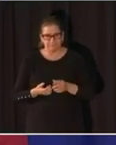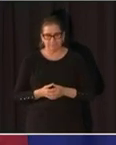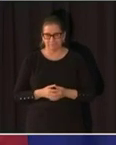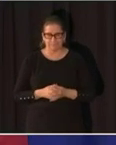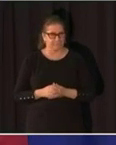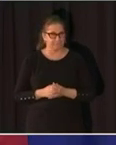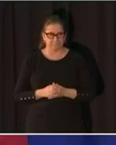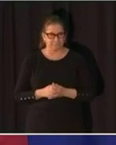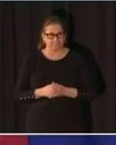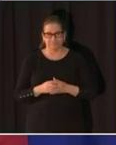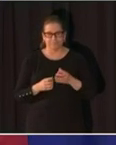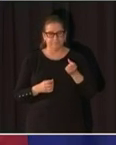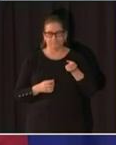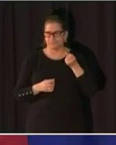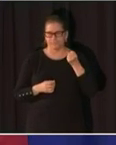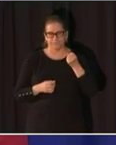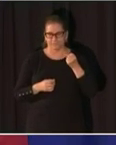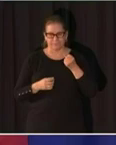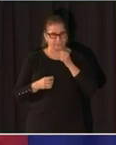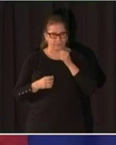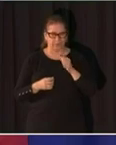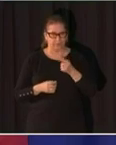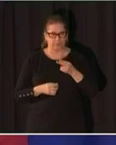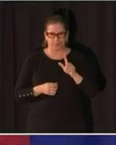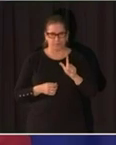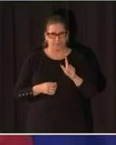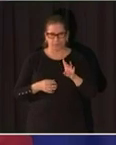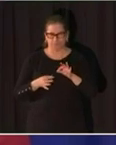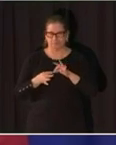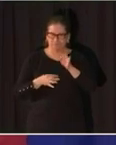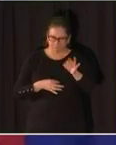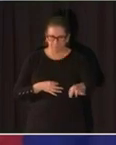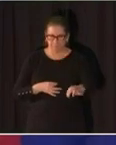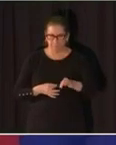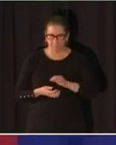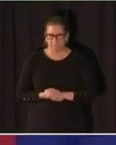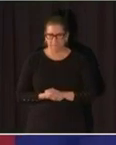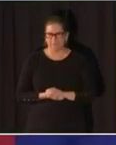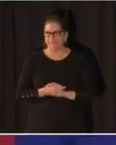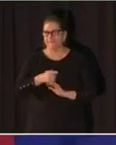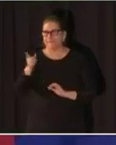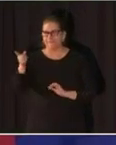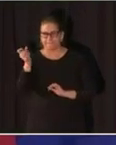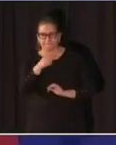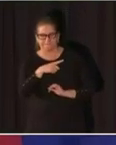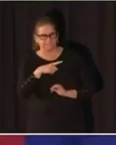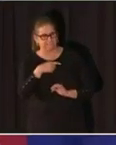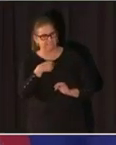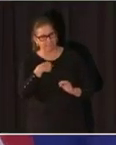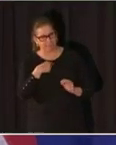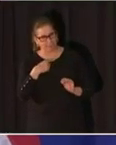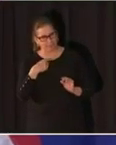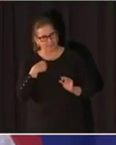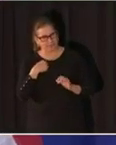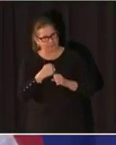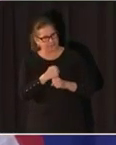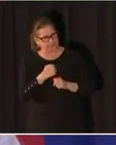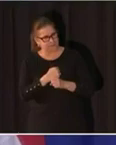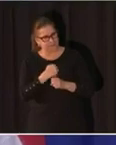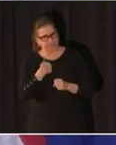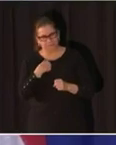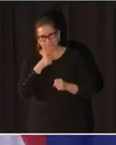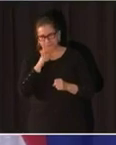then, Dr. Nesbitt, you gave us a partial number the other day, and I apologize if you gave it during the briefing earlier and I missed it, but could you update